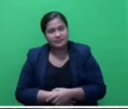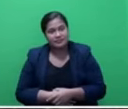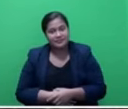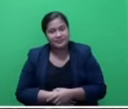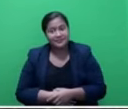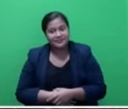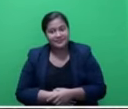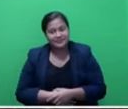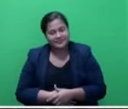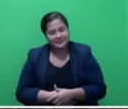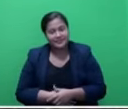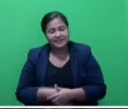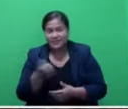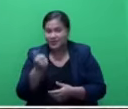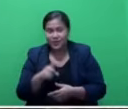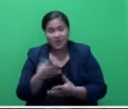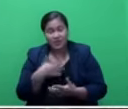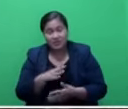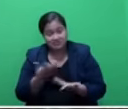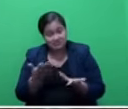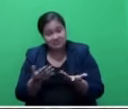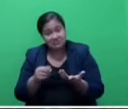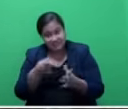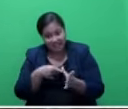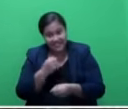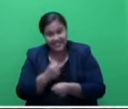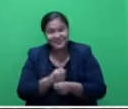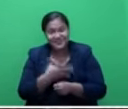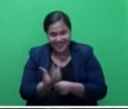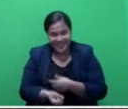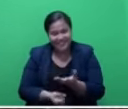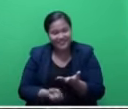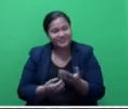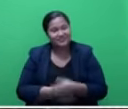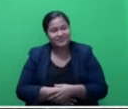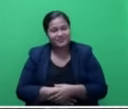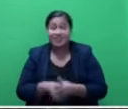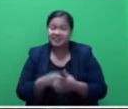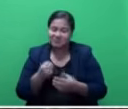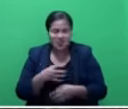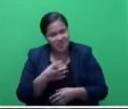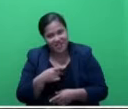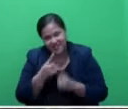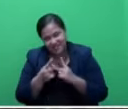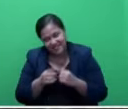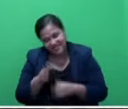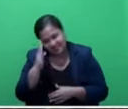Being no one wishing to take the floor, Honourable Attorney General, you have the floor. I have nothing further to add, sir. Thank